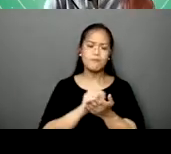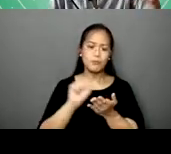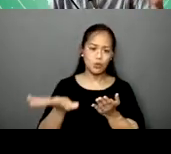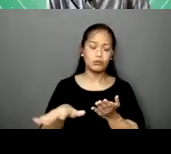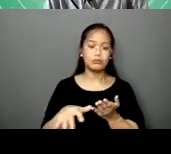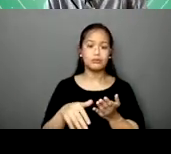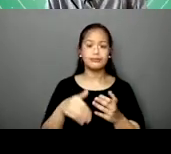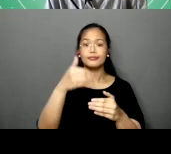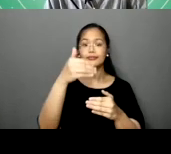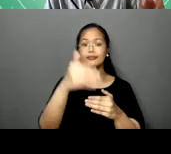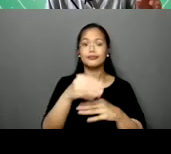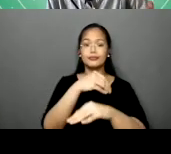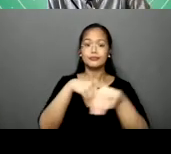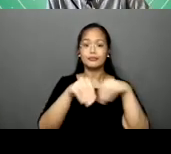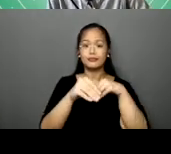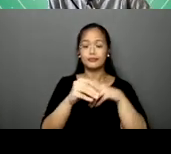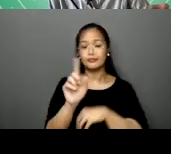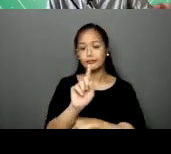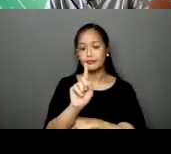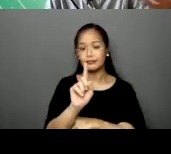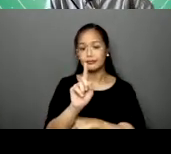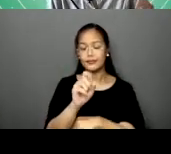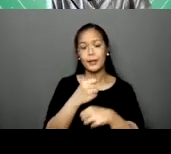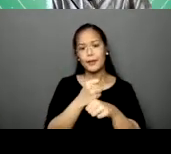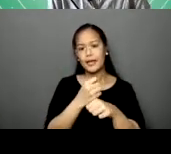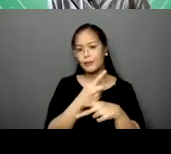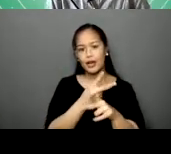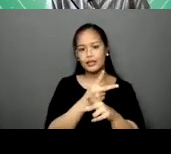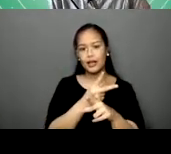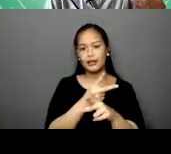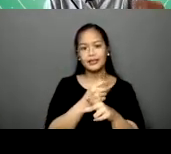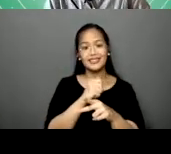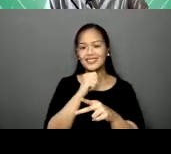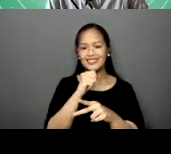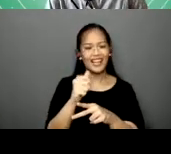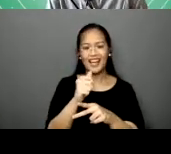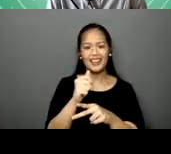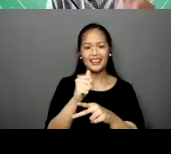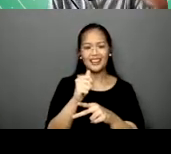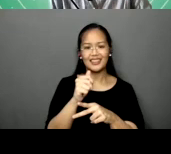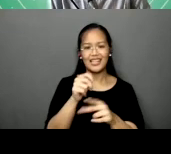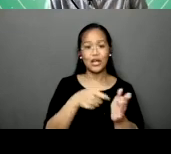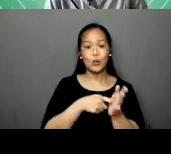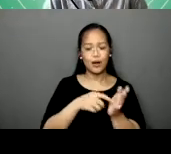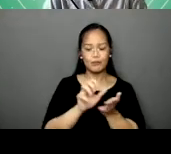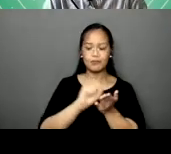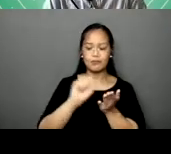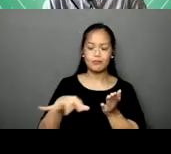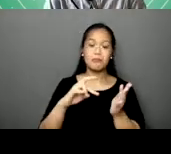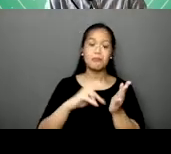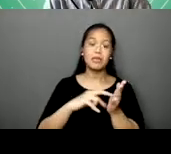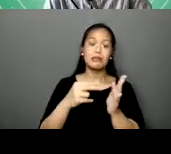The other alternative is making products that are not meant to be disposed of. these are products that are meant to be reused.